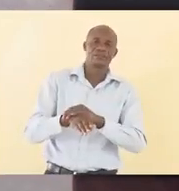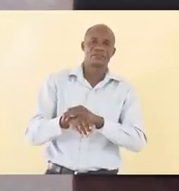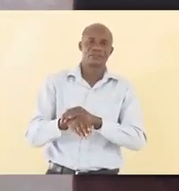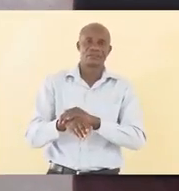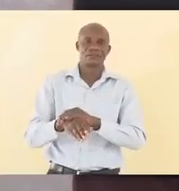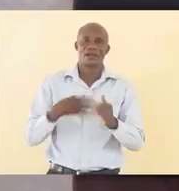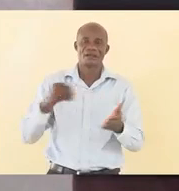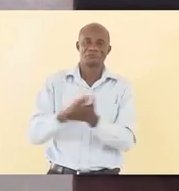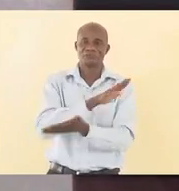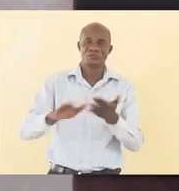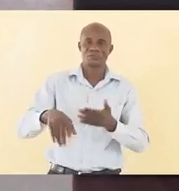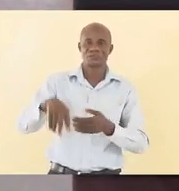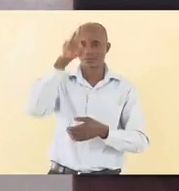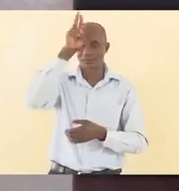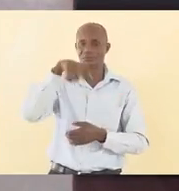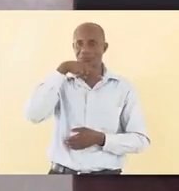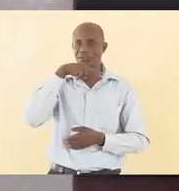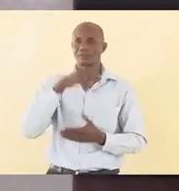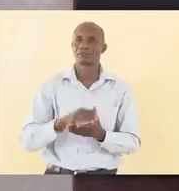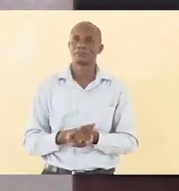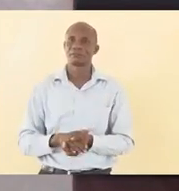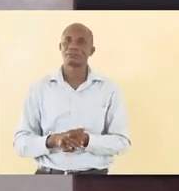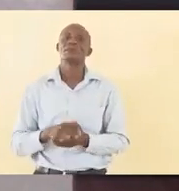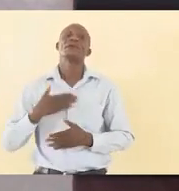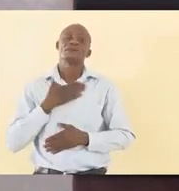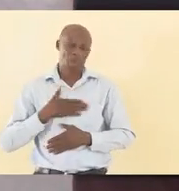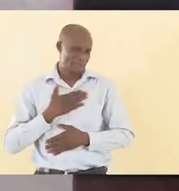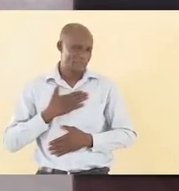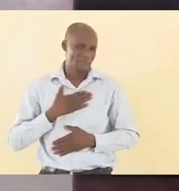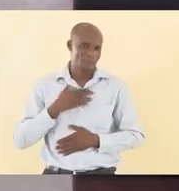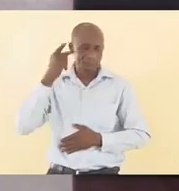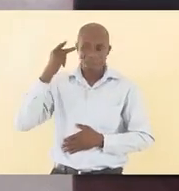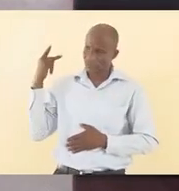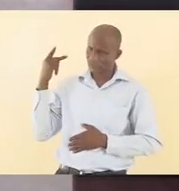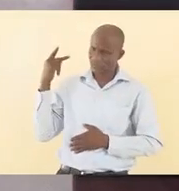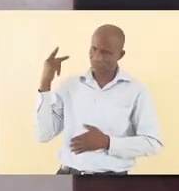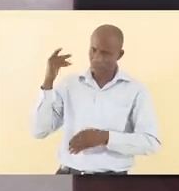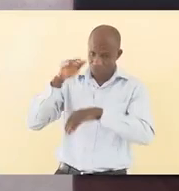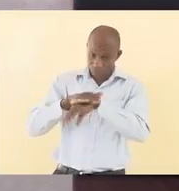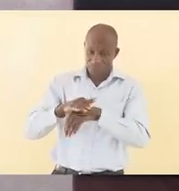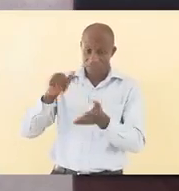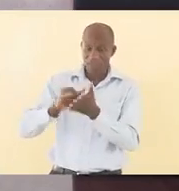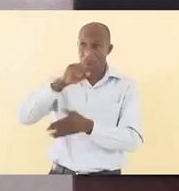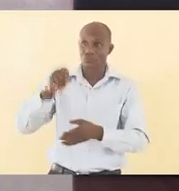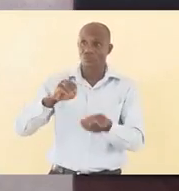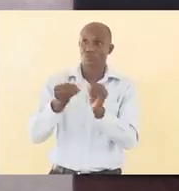infiltrate and destroy the sheep of Christ. Please reflect on that question number